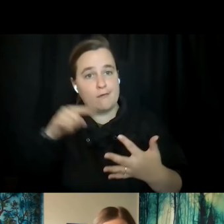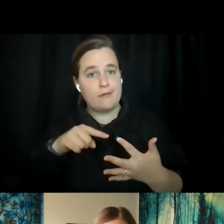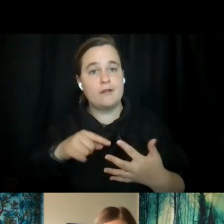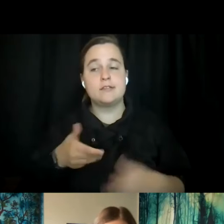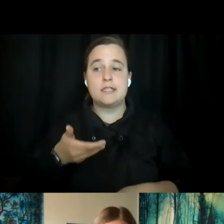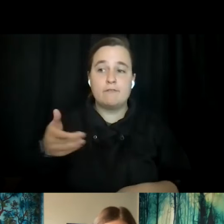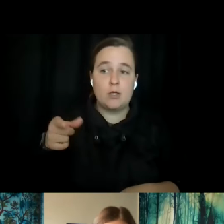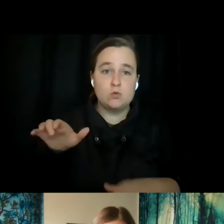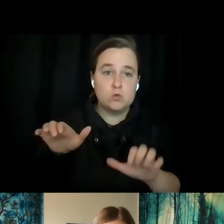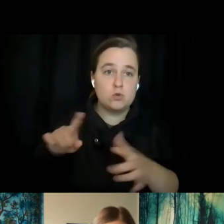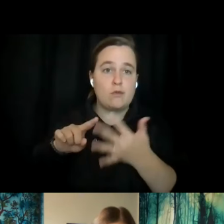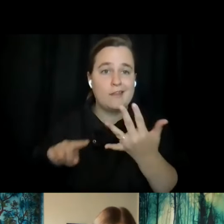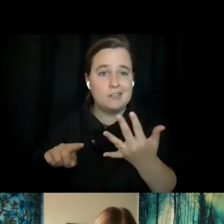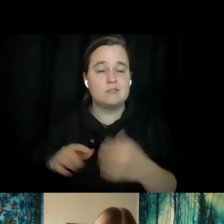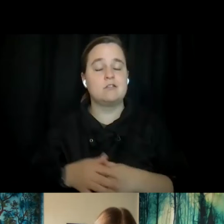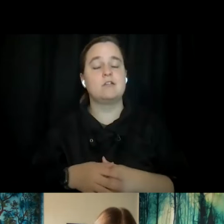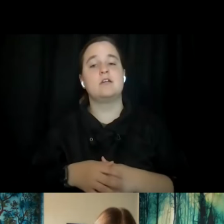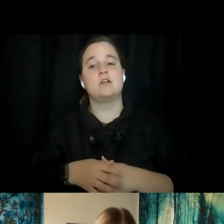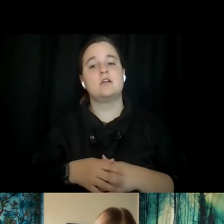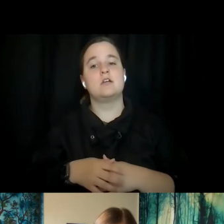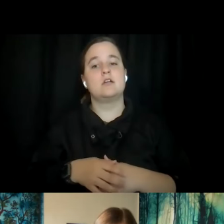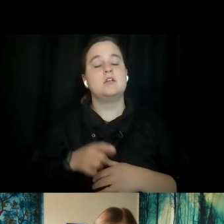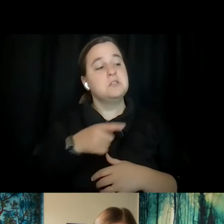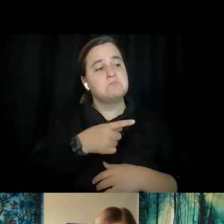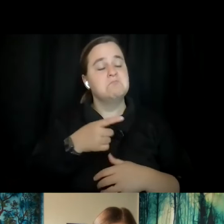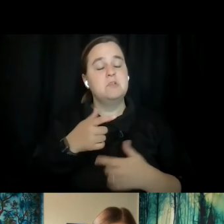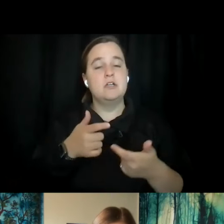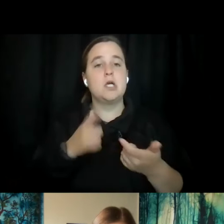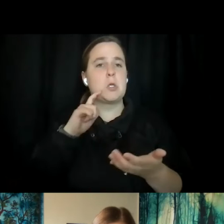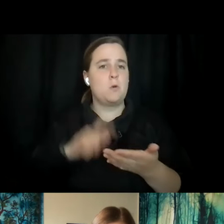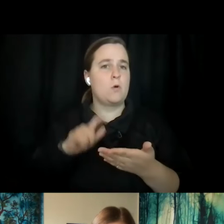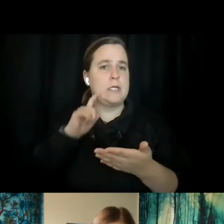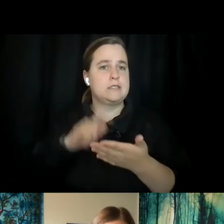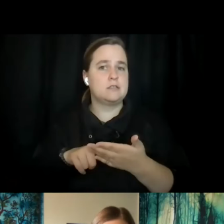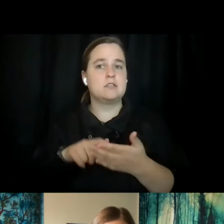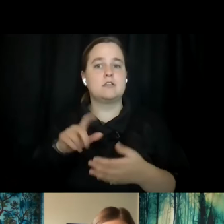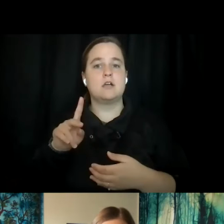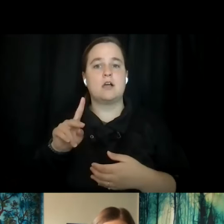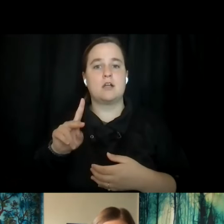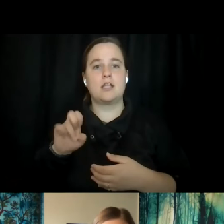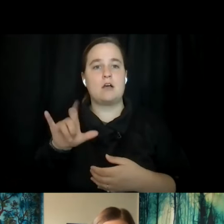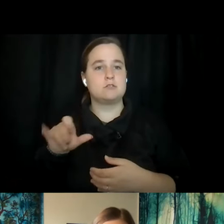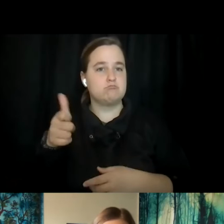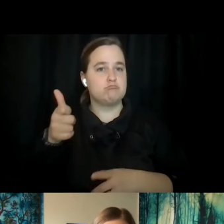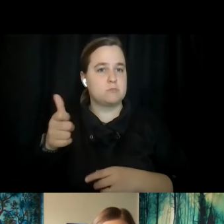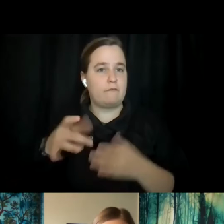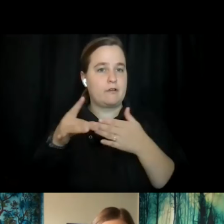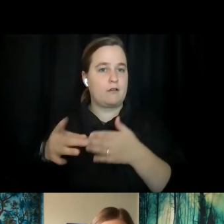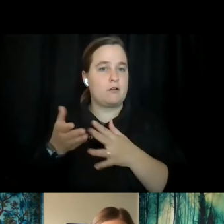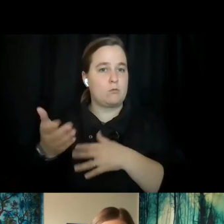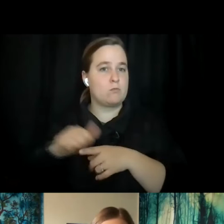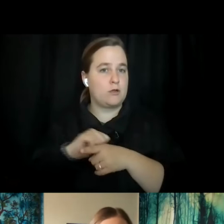that. So you'll see, these are things that you can notice as Kelsey is guiding us through a practice as